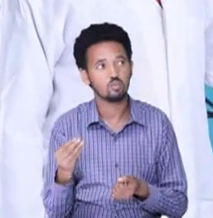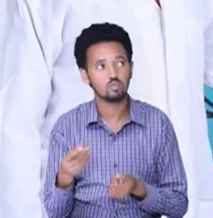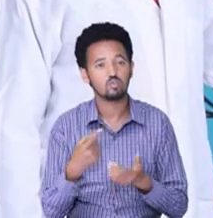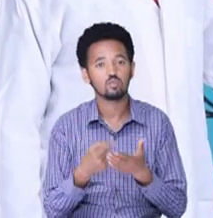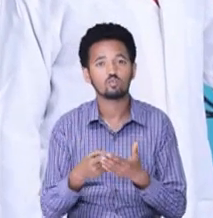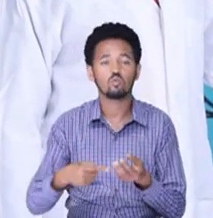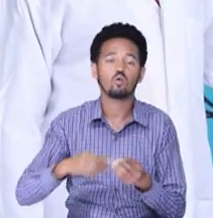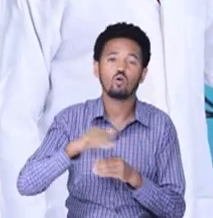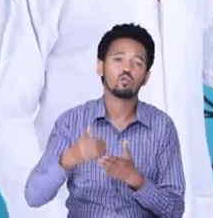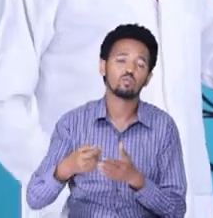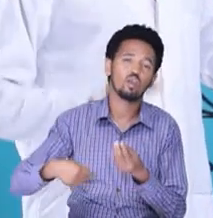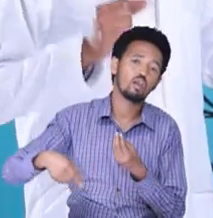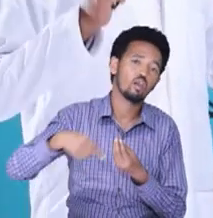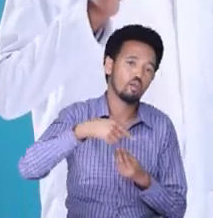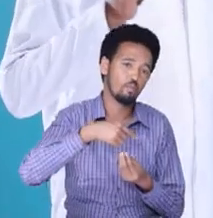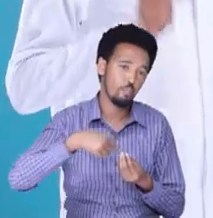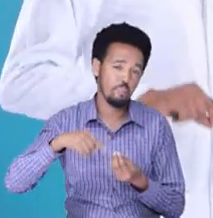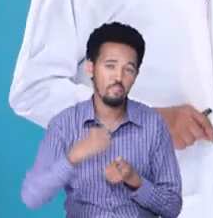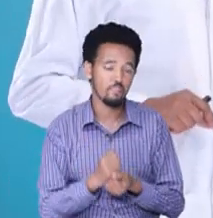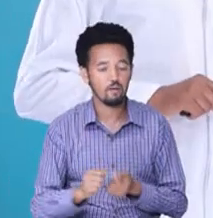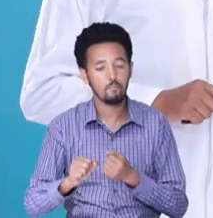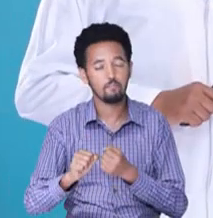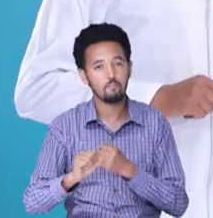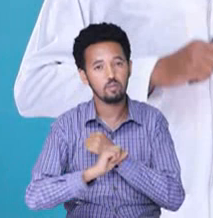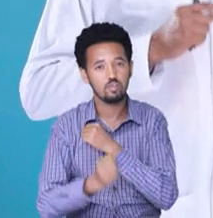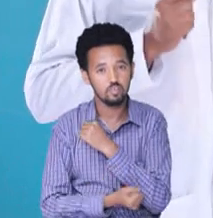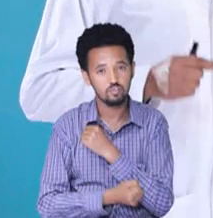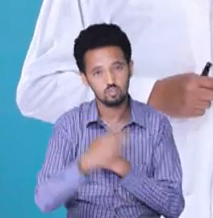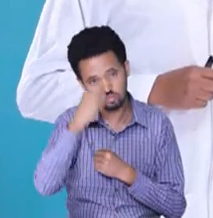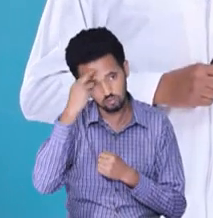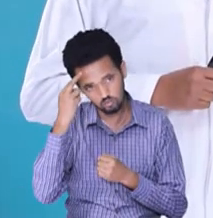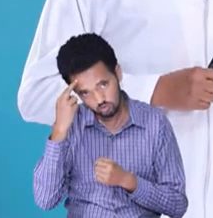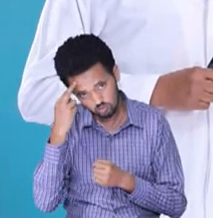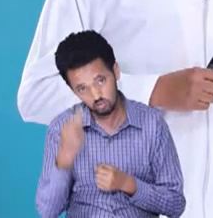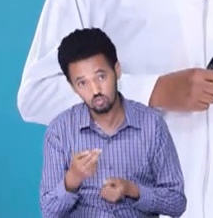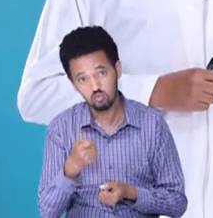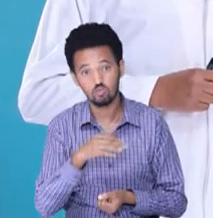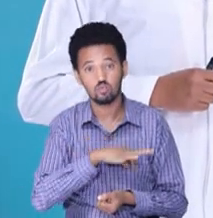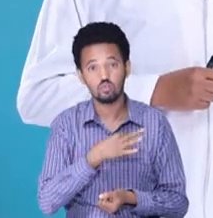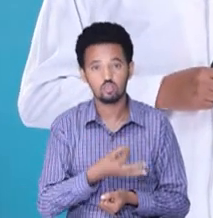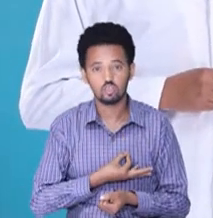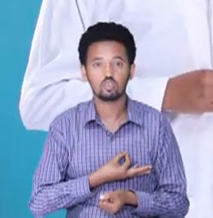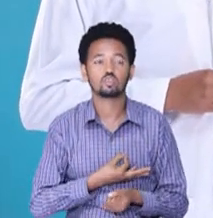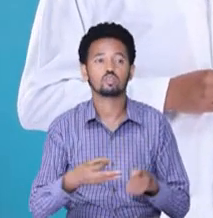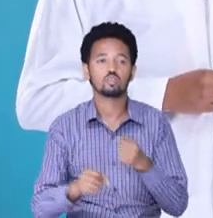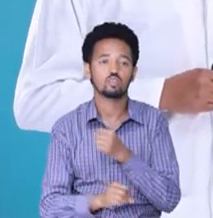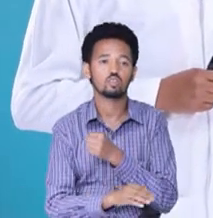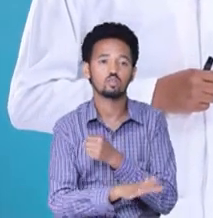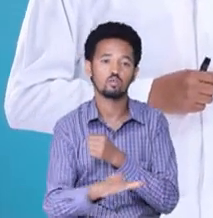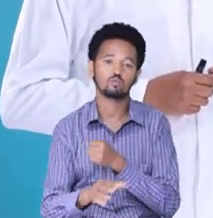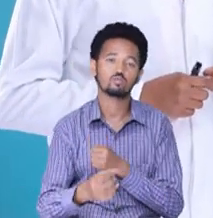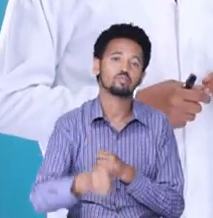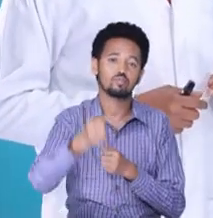It's all about the basic cause and immediate cause for the rise of French Revolution. The next, the